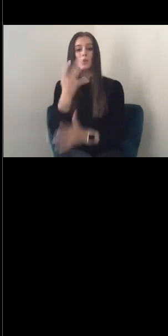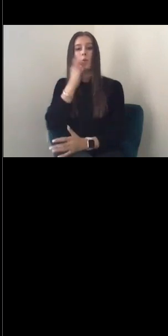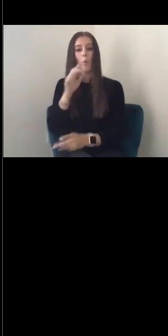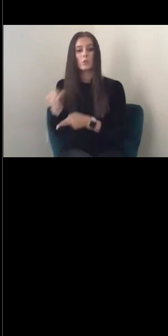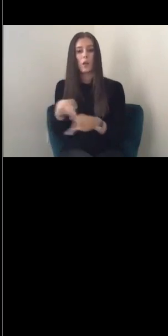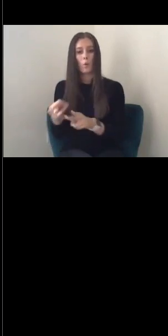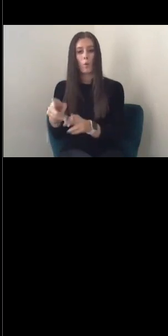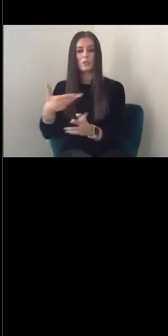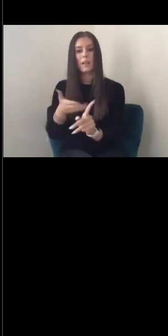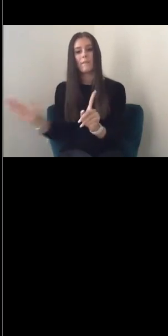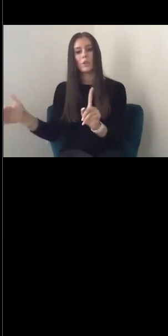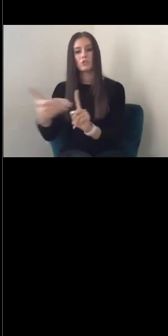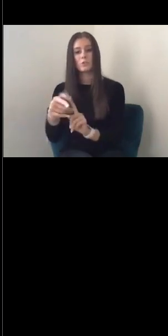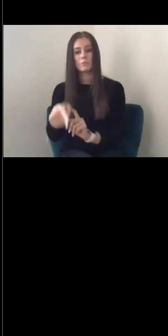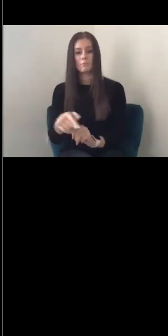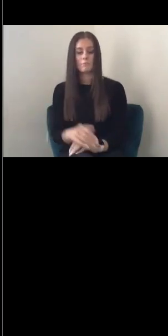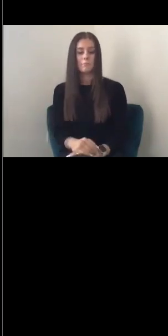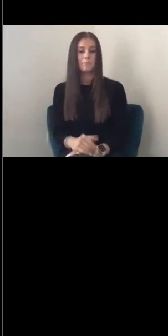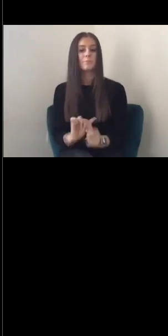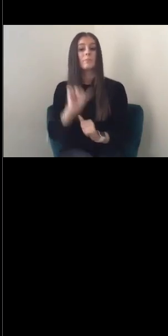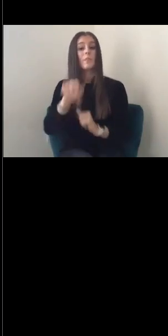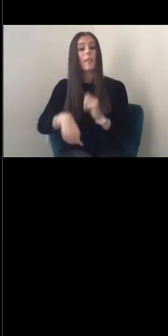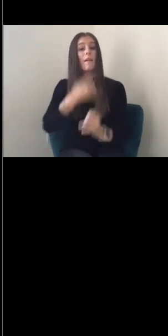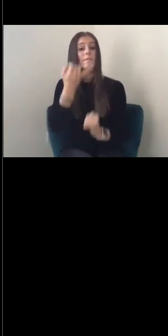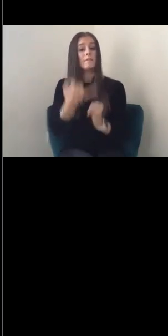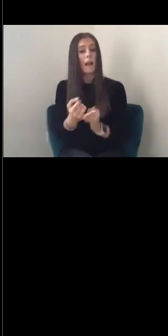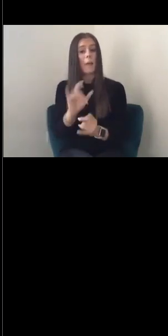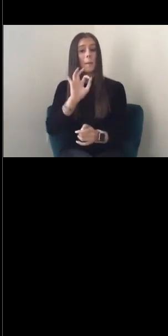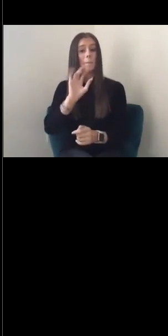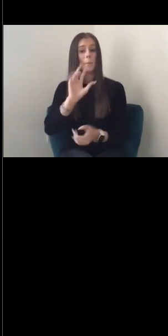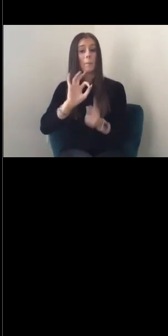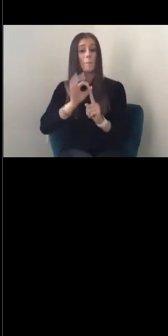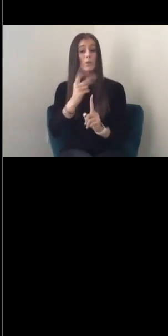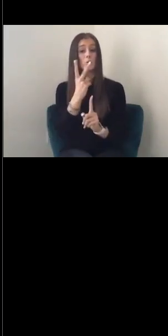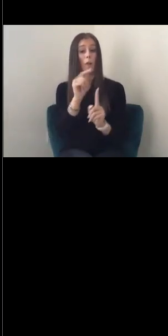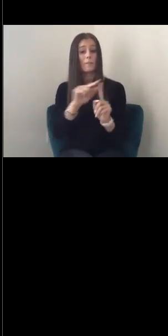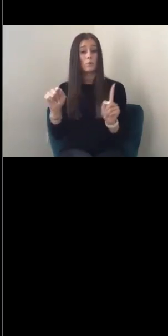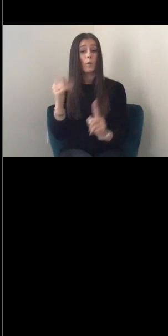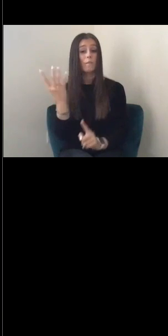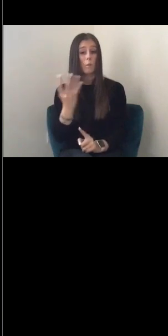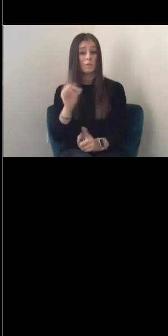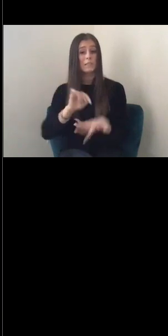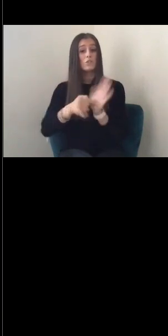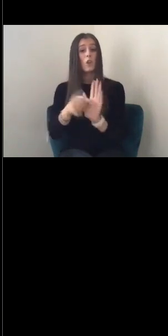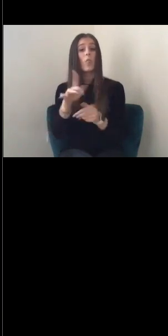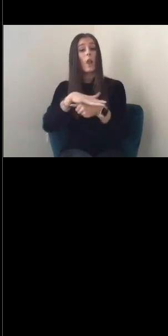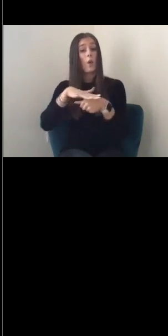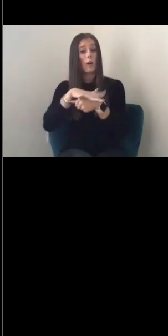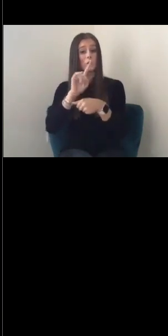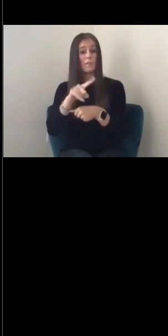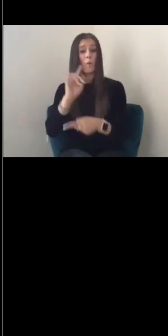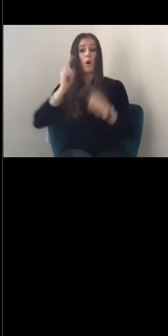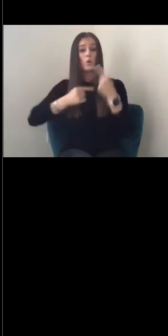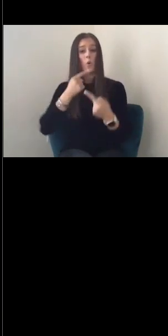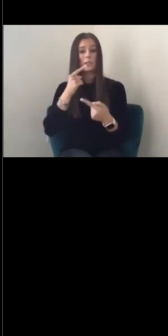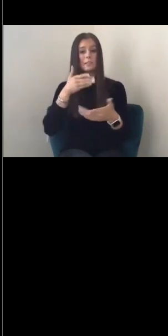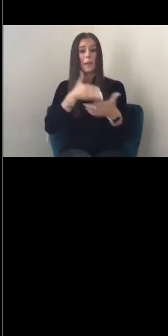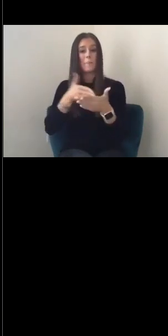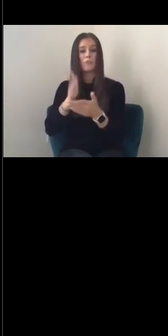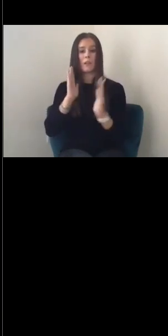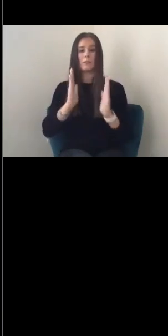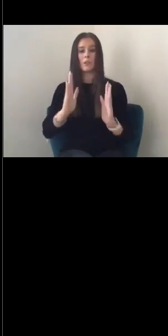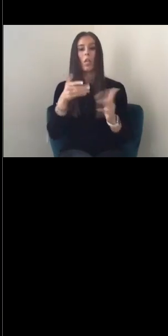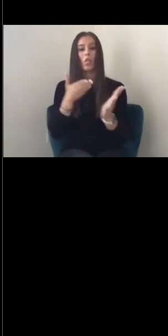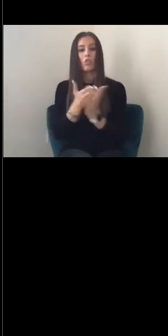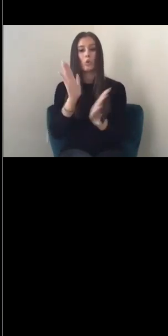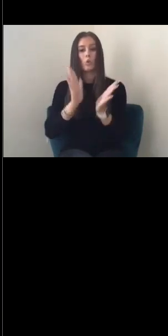diversion. And finally, points 12 through to 14 show the location of noise barriers from the Mardyke area